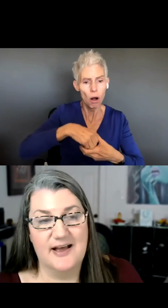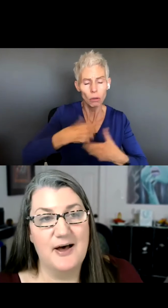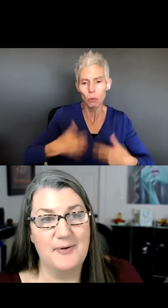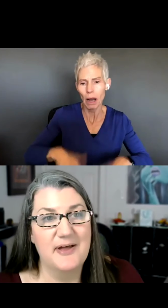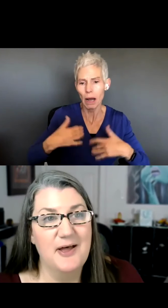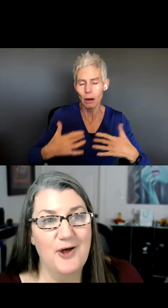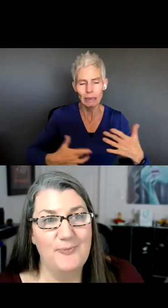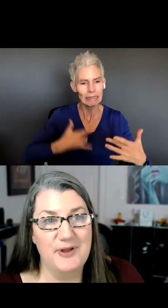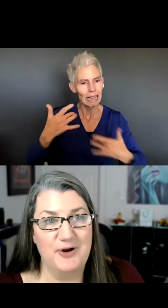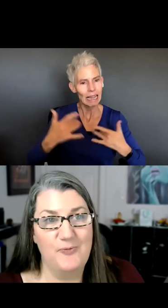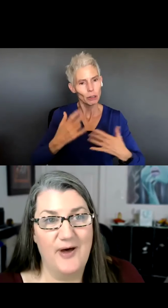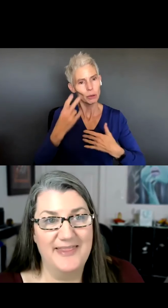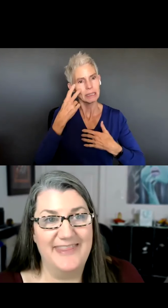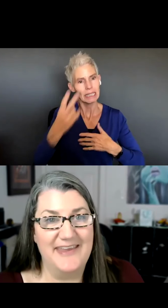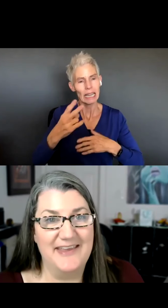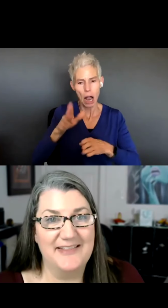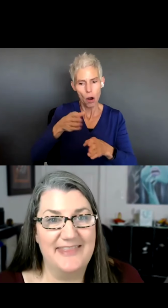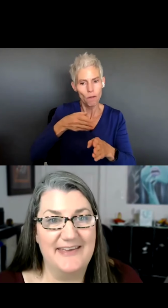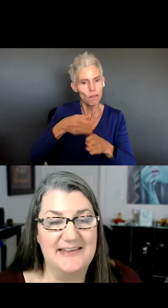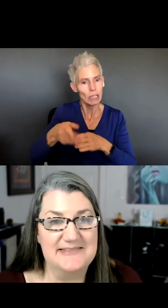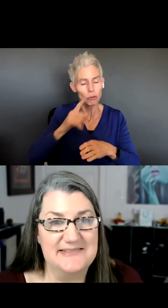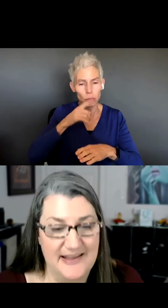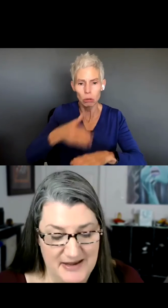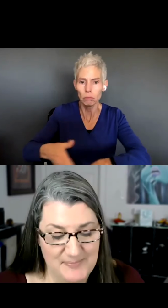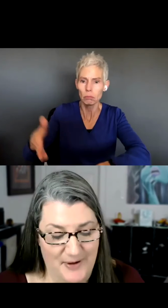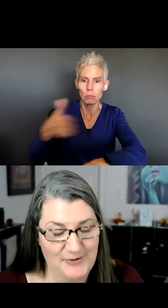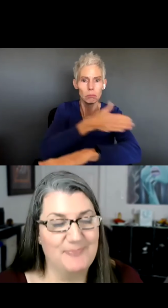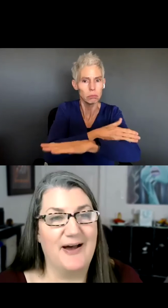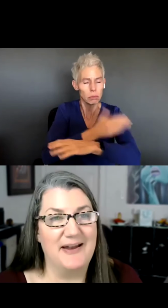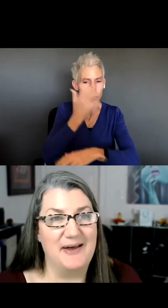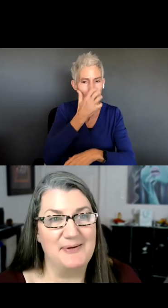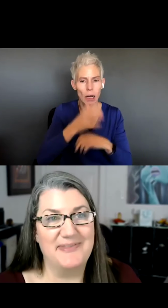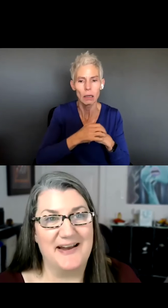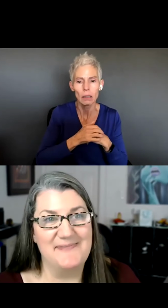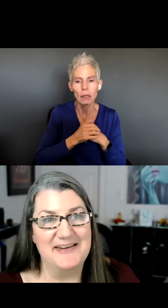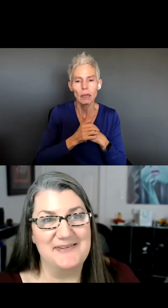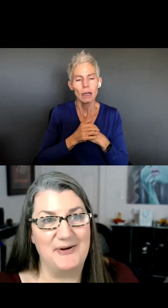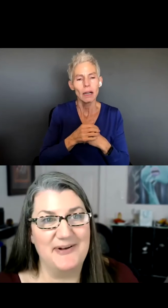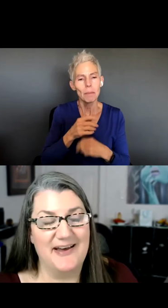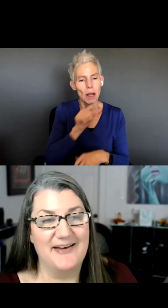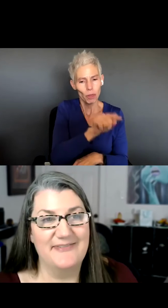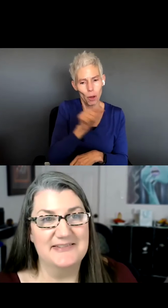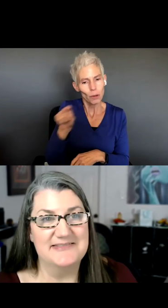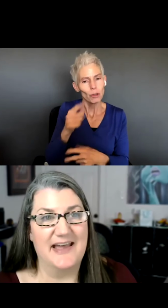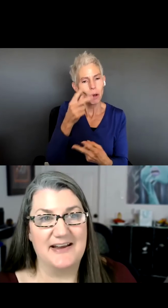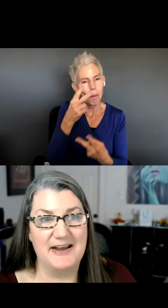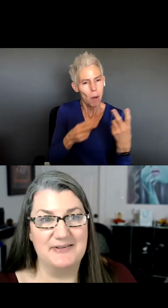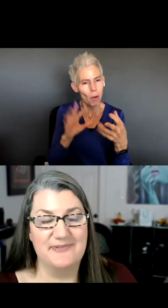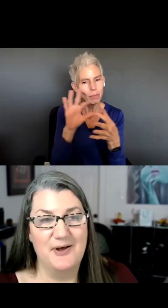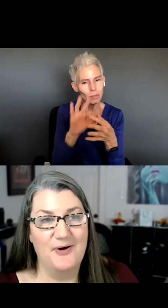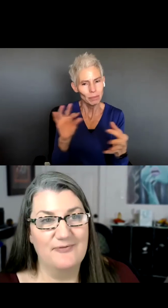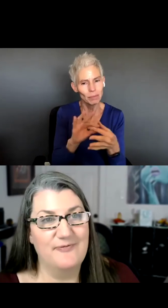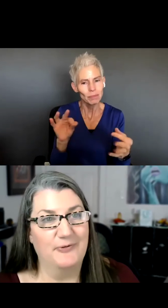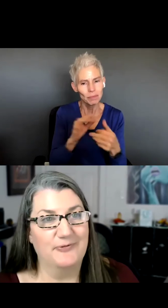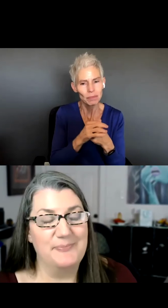has come. But one thing that I think both brought up that I made note of is that kind